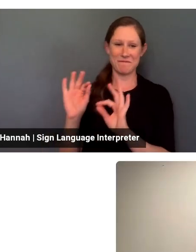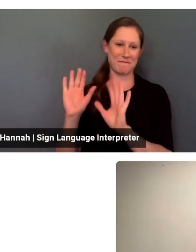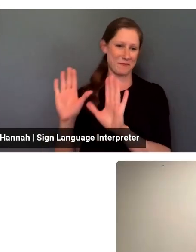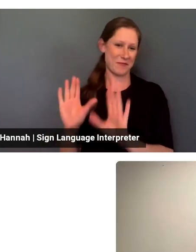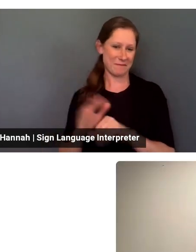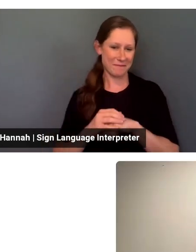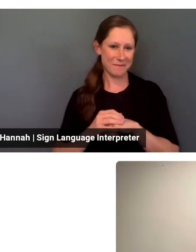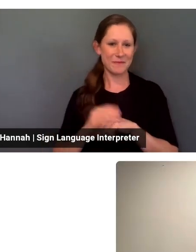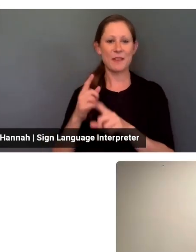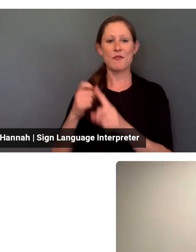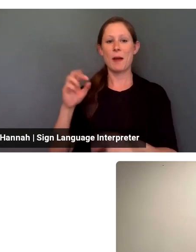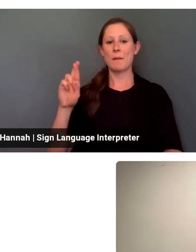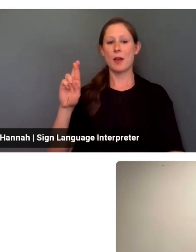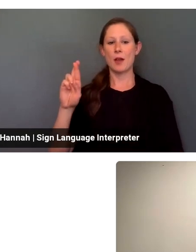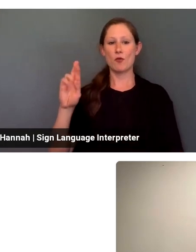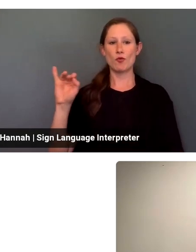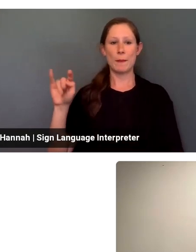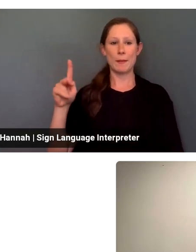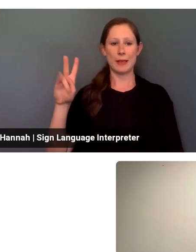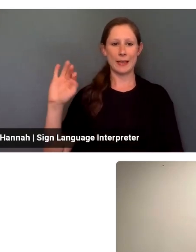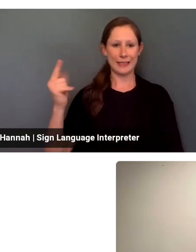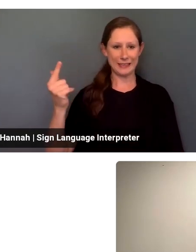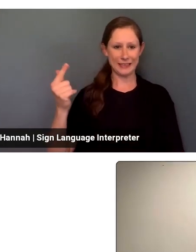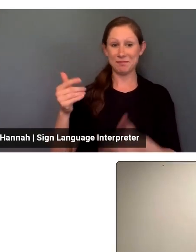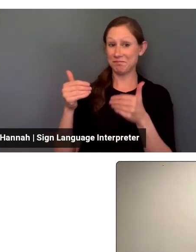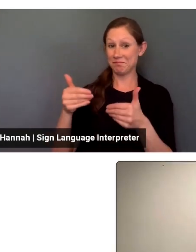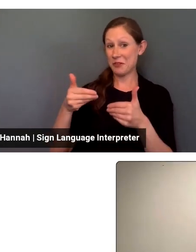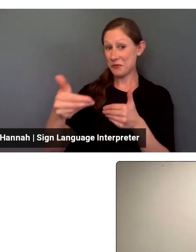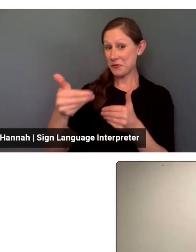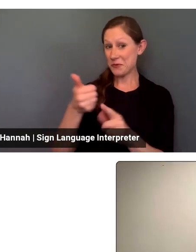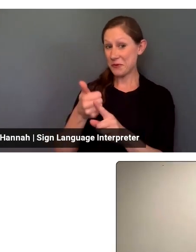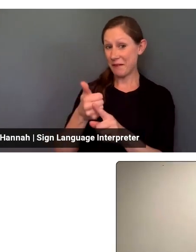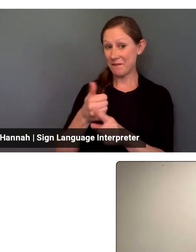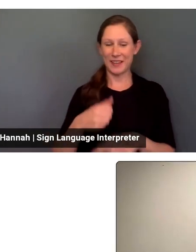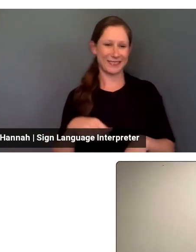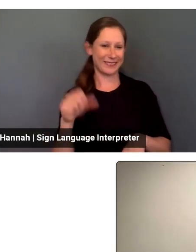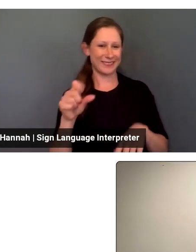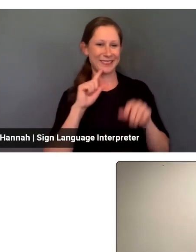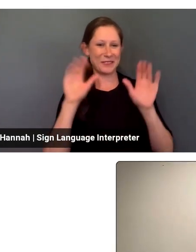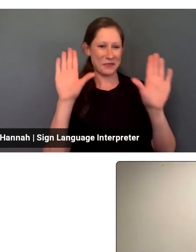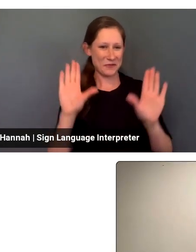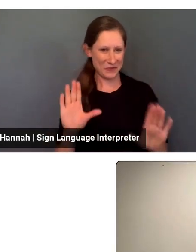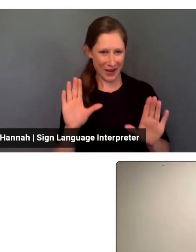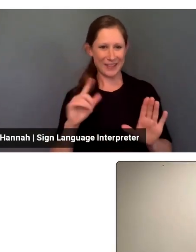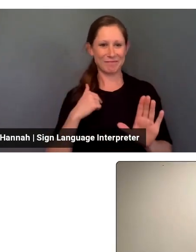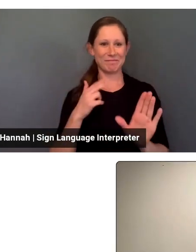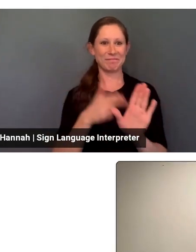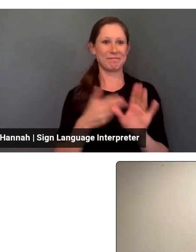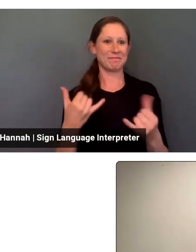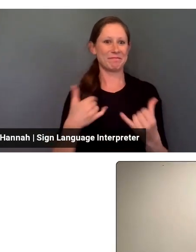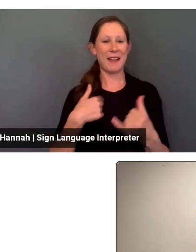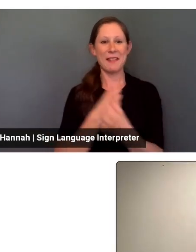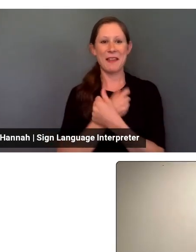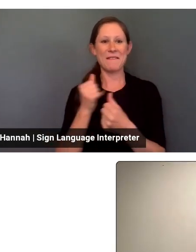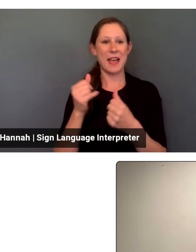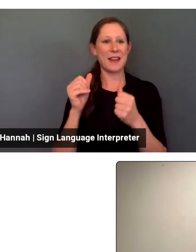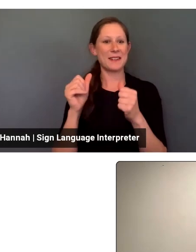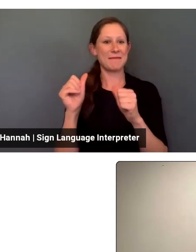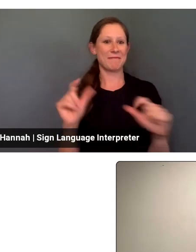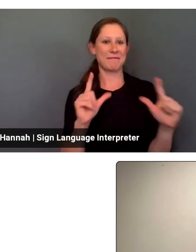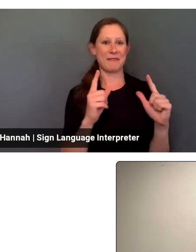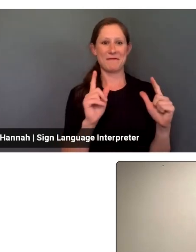don't you go ahead and introduce yourself to everybody? Yeah, well, it's great to be here. And I love that opening video as someone who has workplace